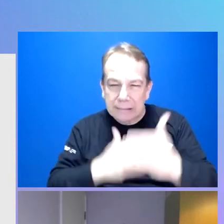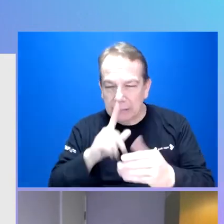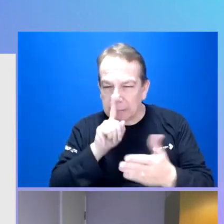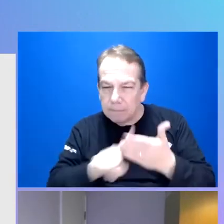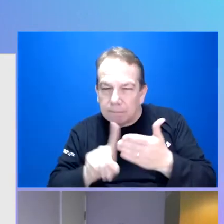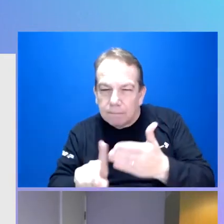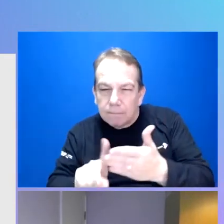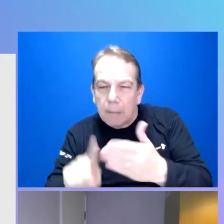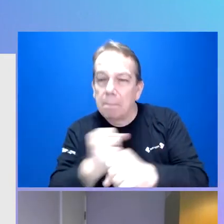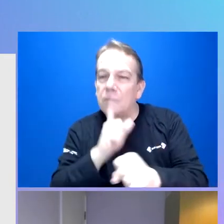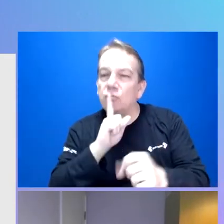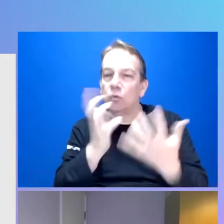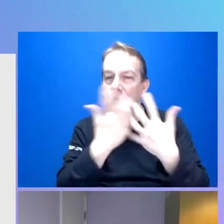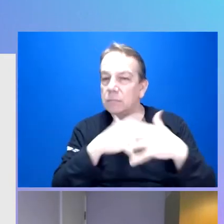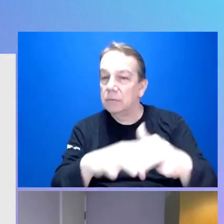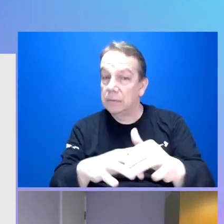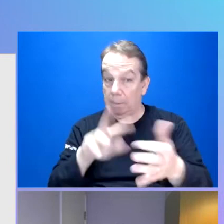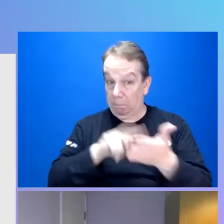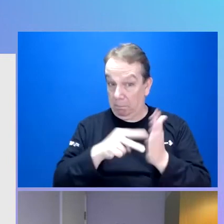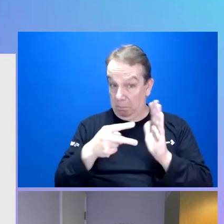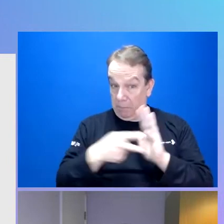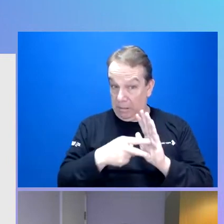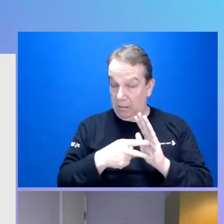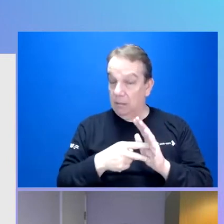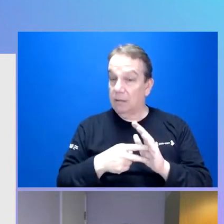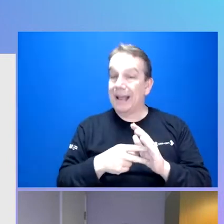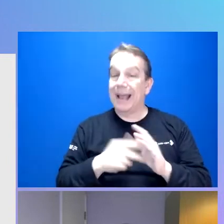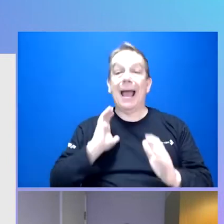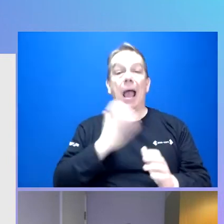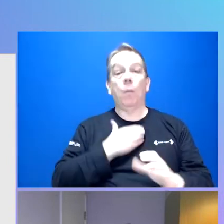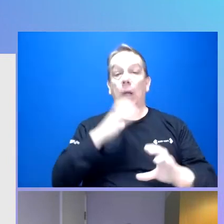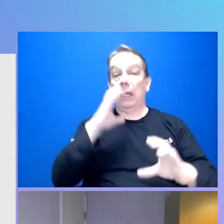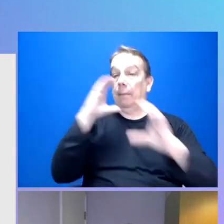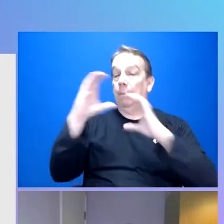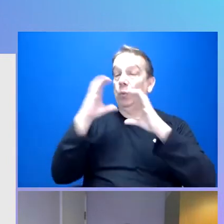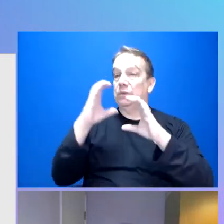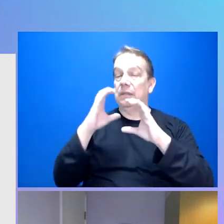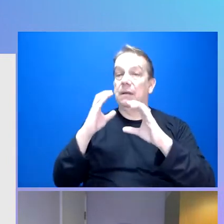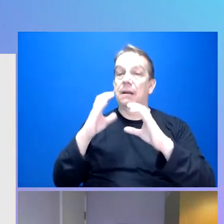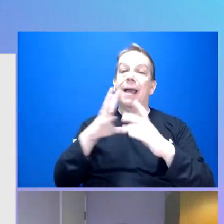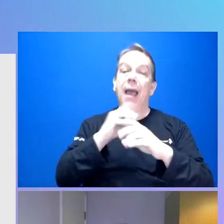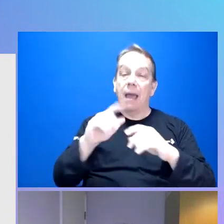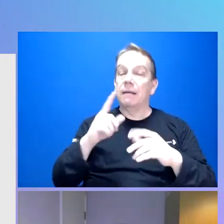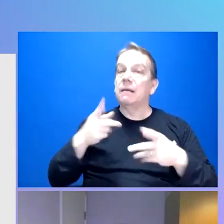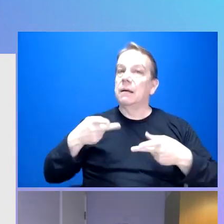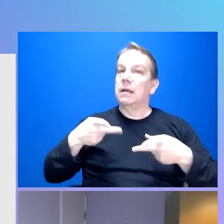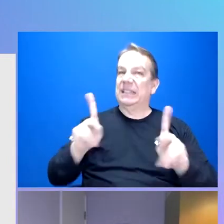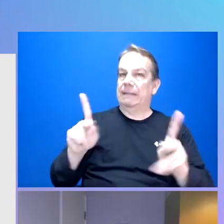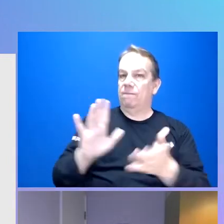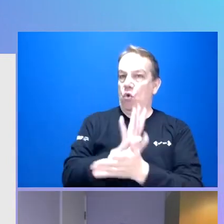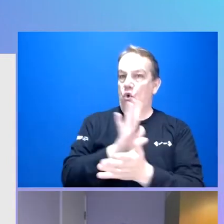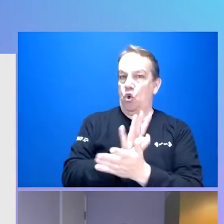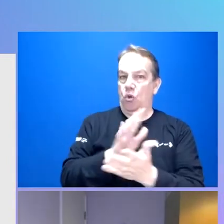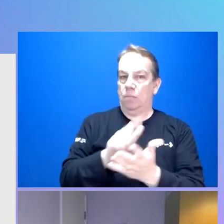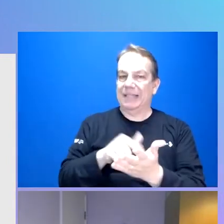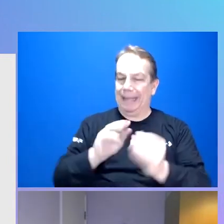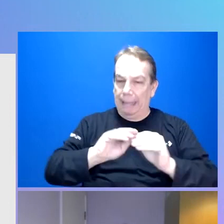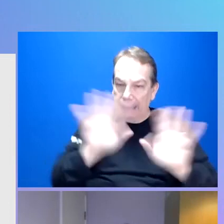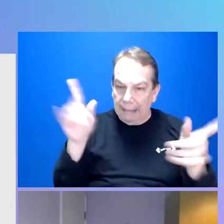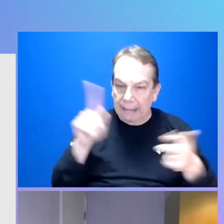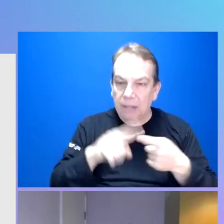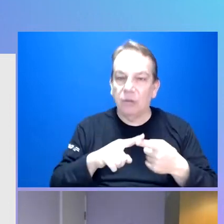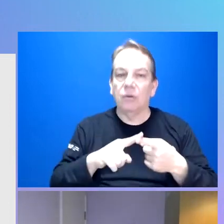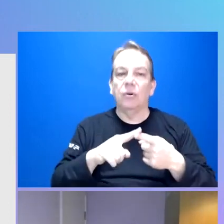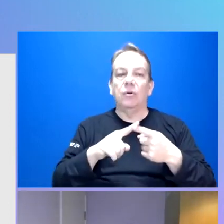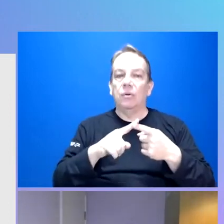participant. This meant revisiting our communications and consent forms to be well structured, clear, and ensuring to